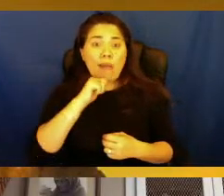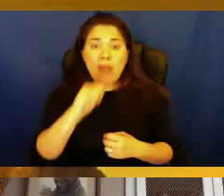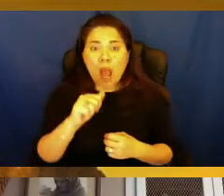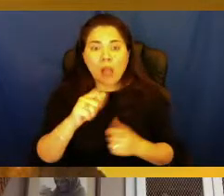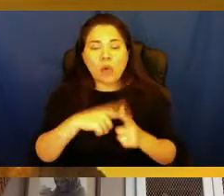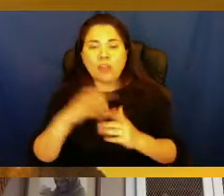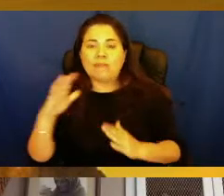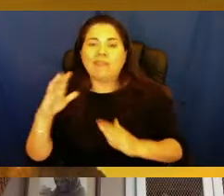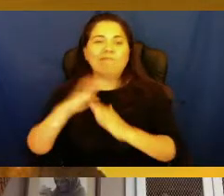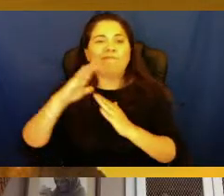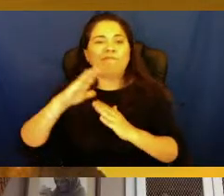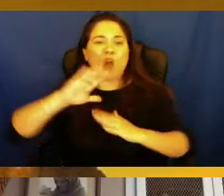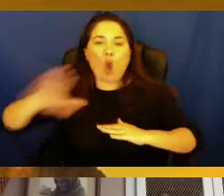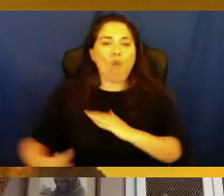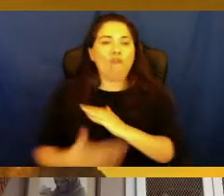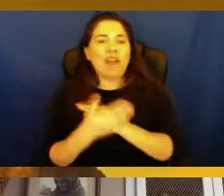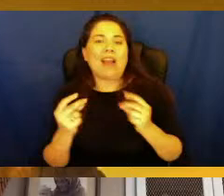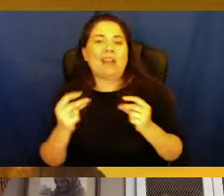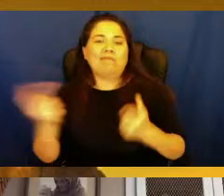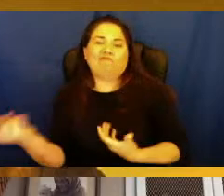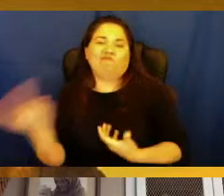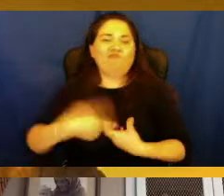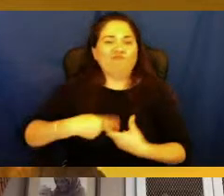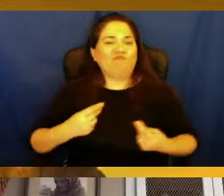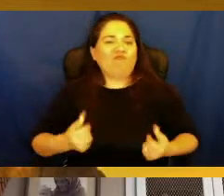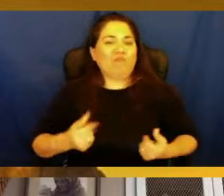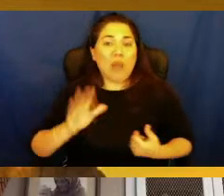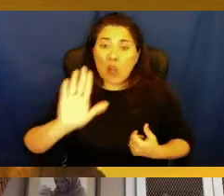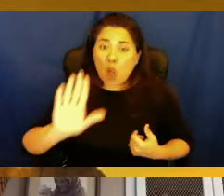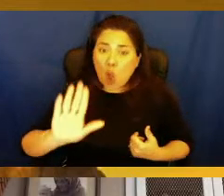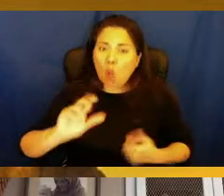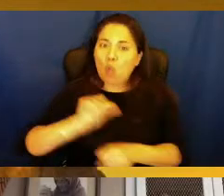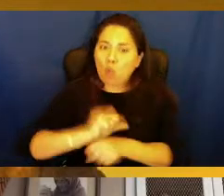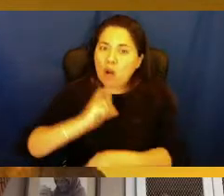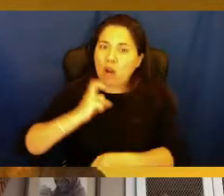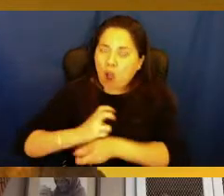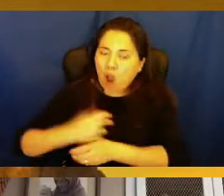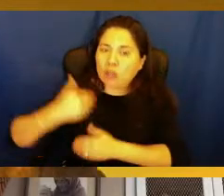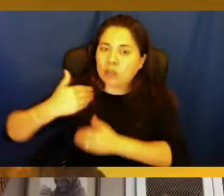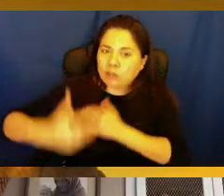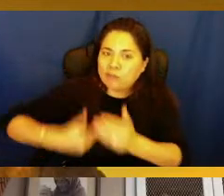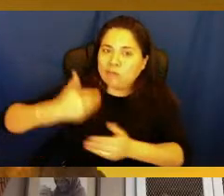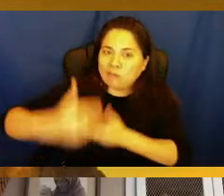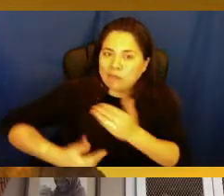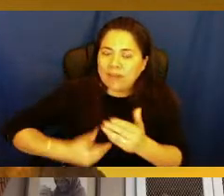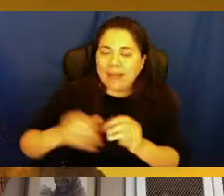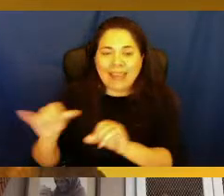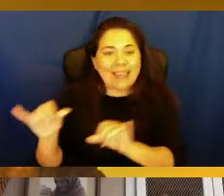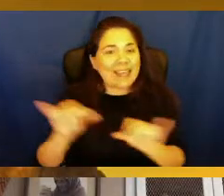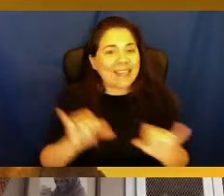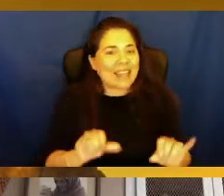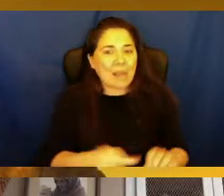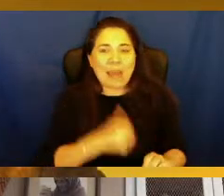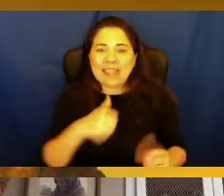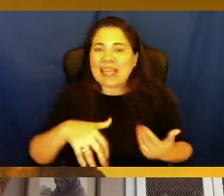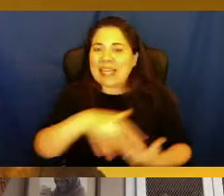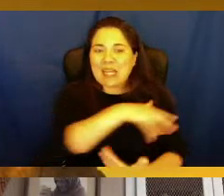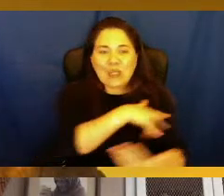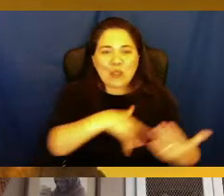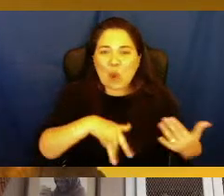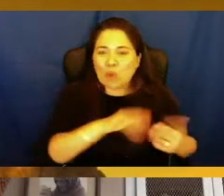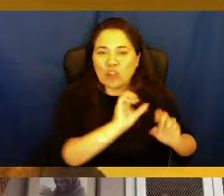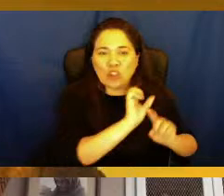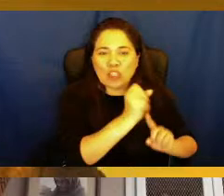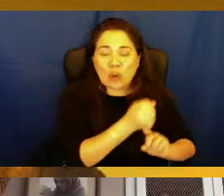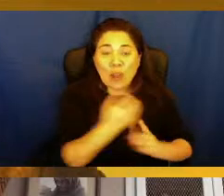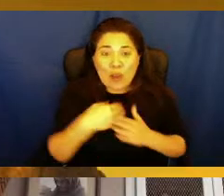overnight, or the queen of the world overnight. You've got to work your way up. It's just like in any other social situation. You come in as